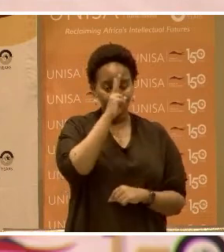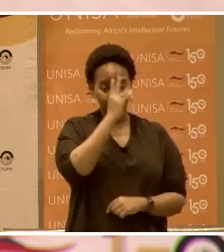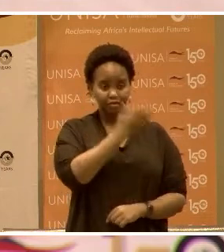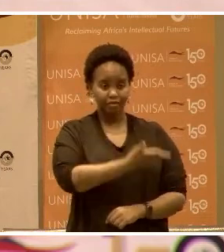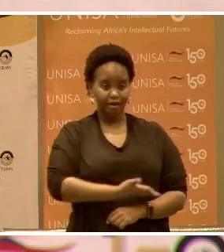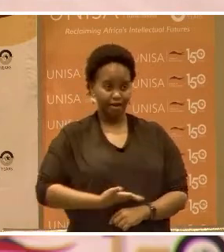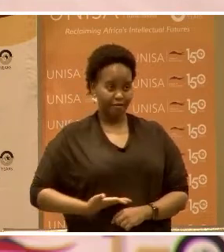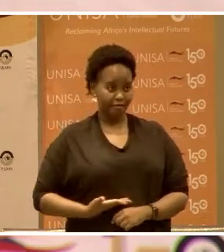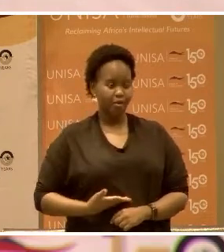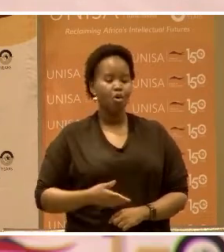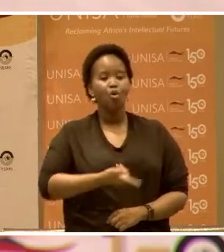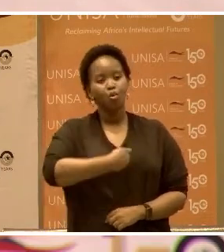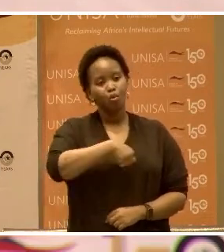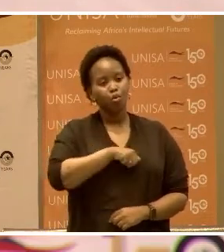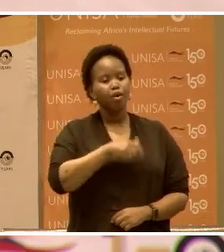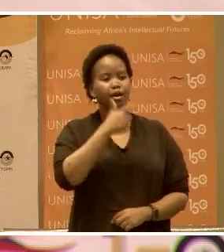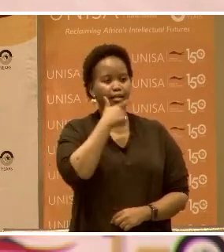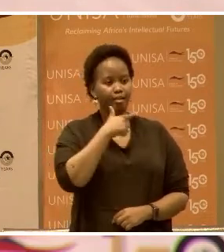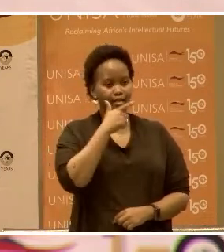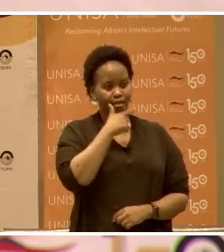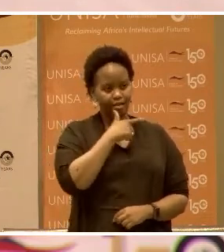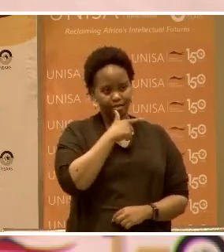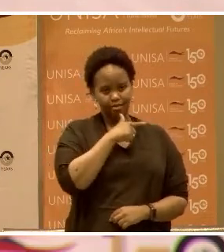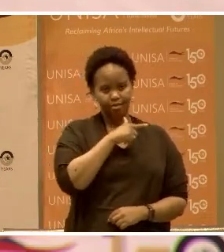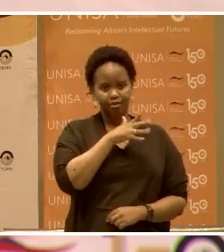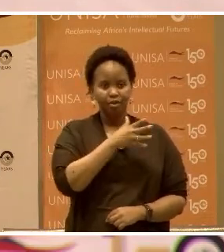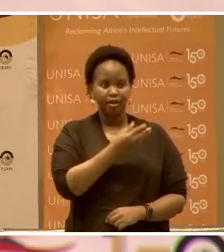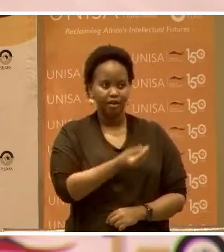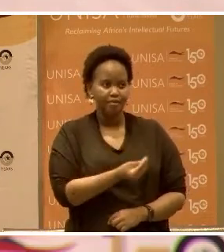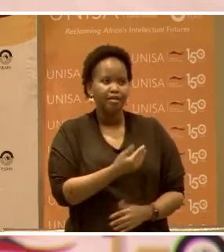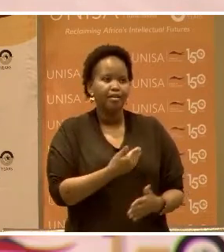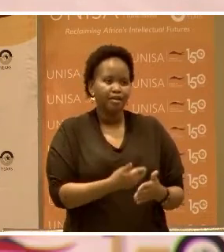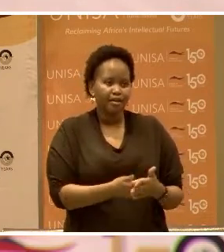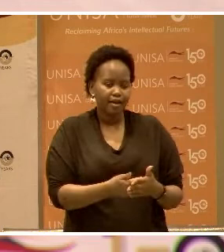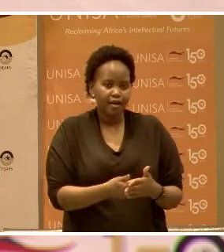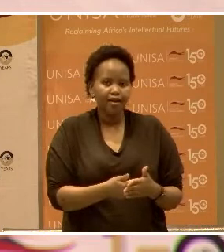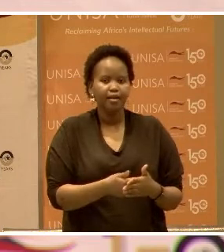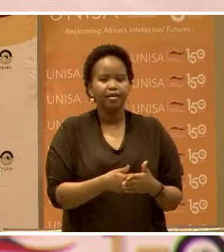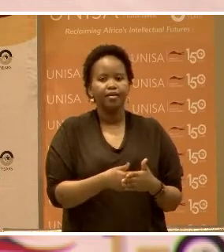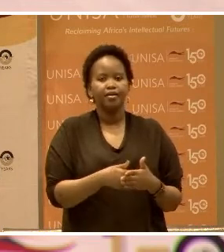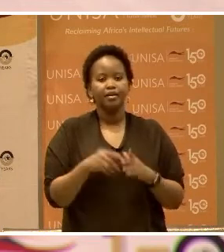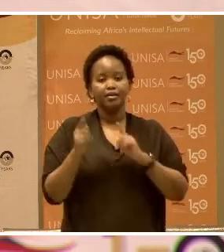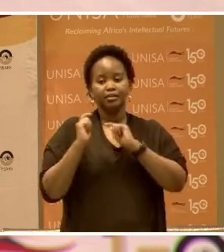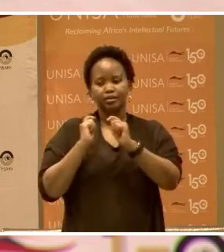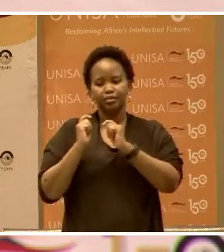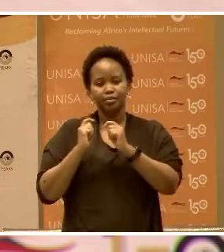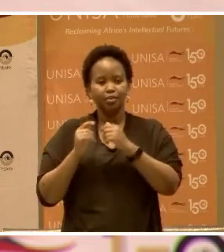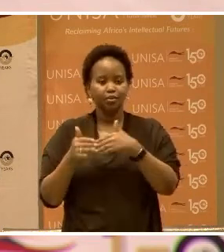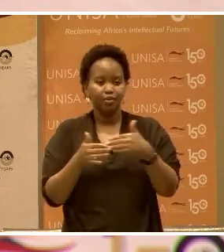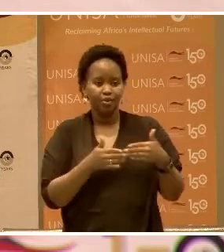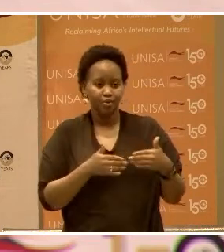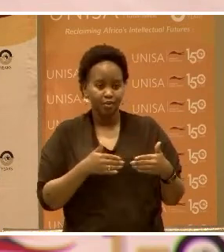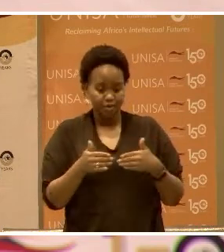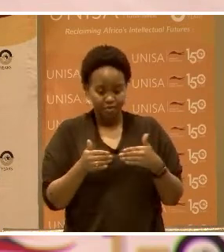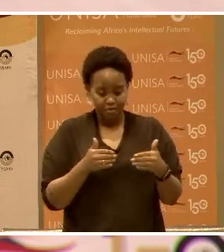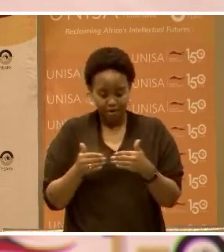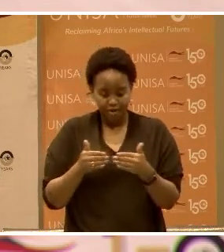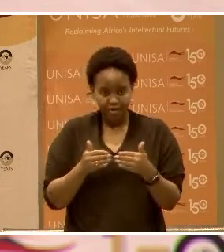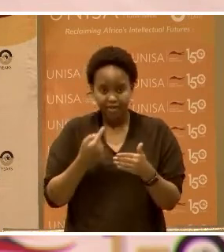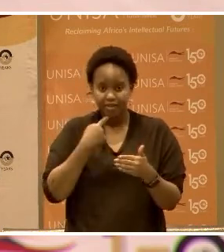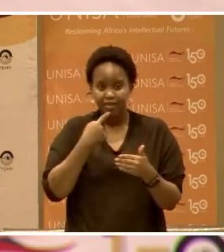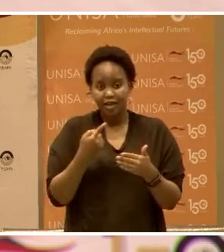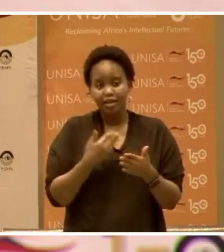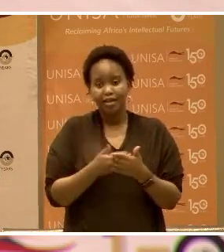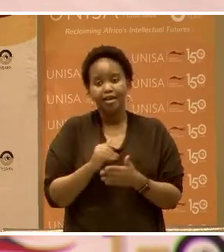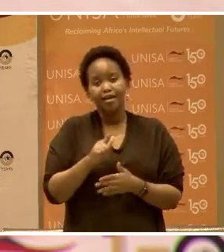you want to do that, we can arrange with the transport that they come a little bit later to pick you up. But you must